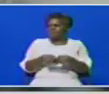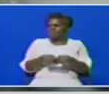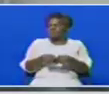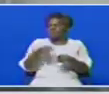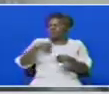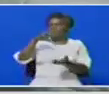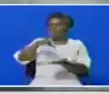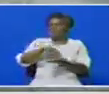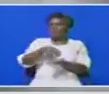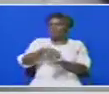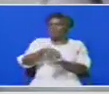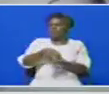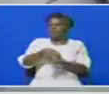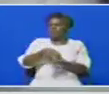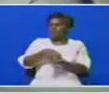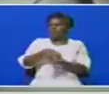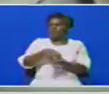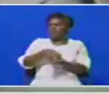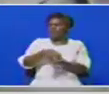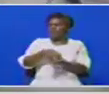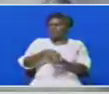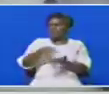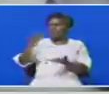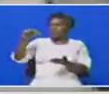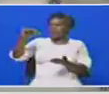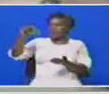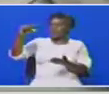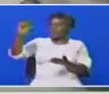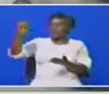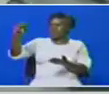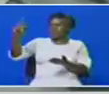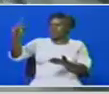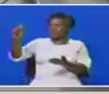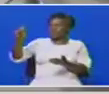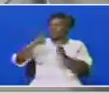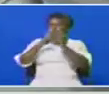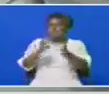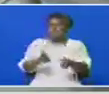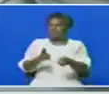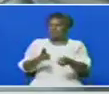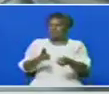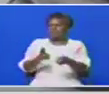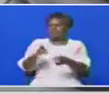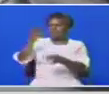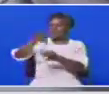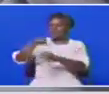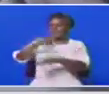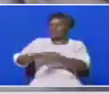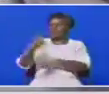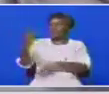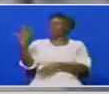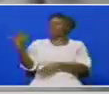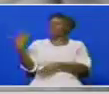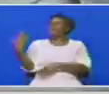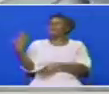incidences where our agents reported a situation where some voters were getting 2 ballot papers. And we